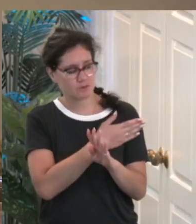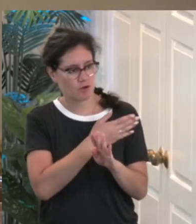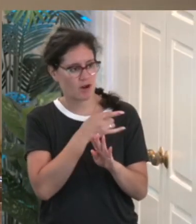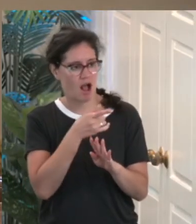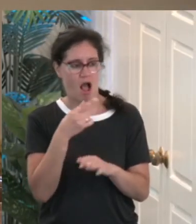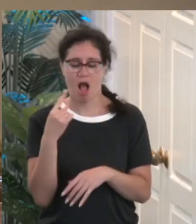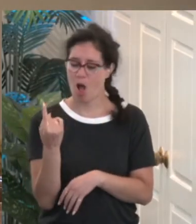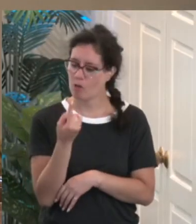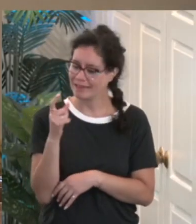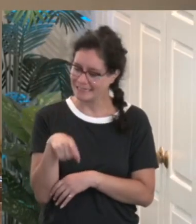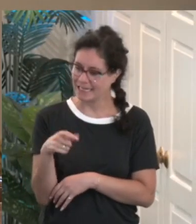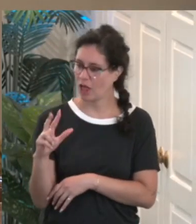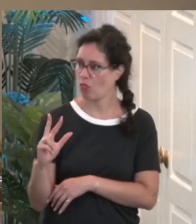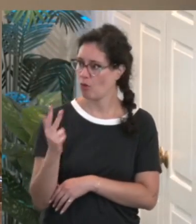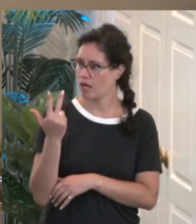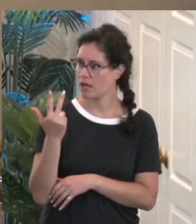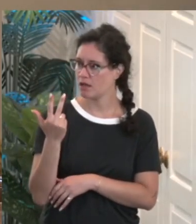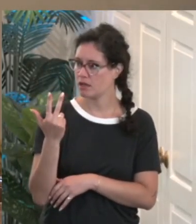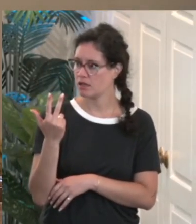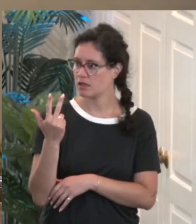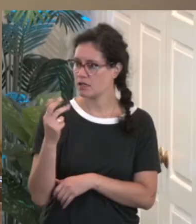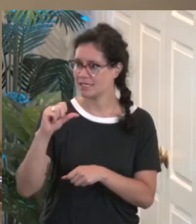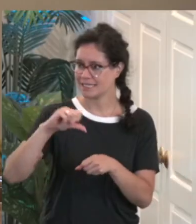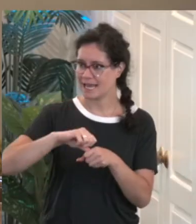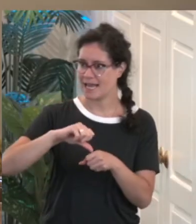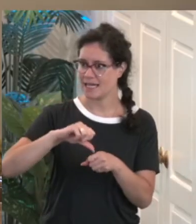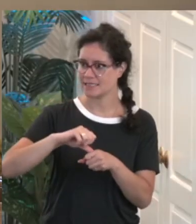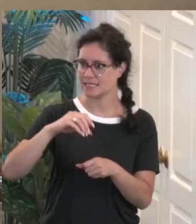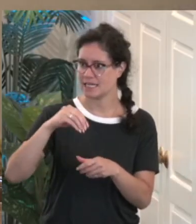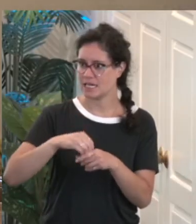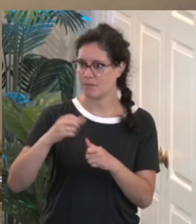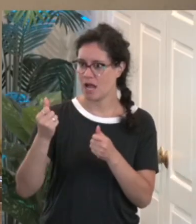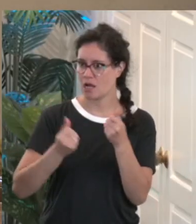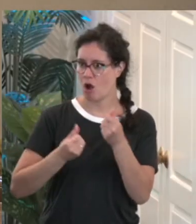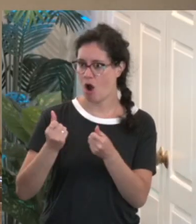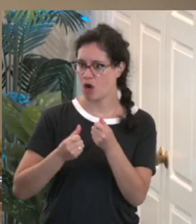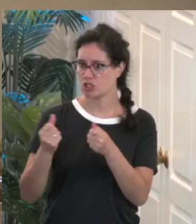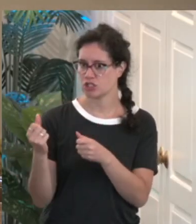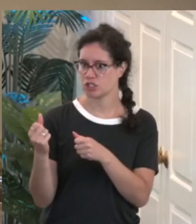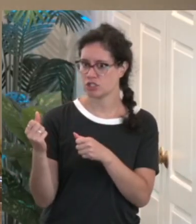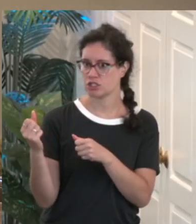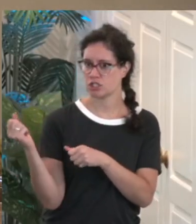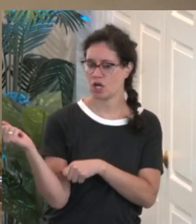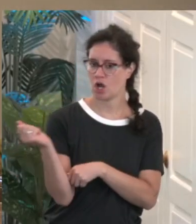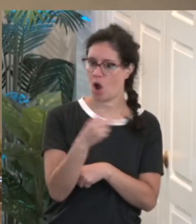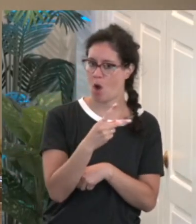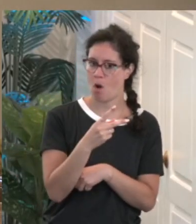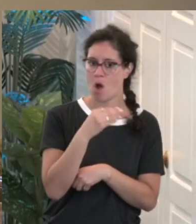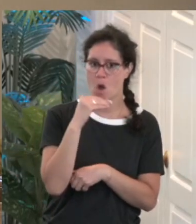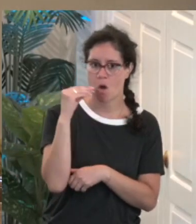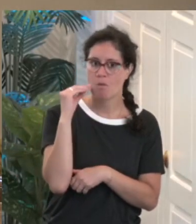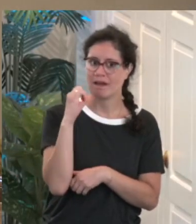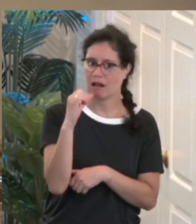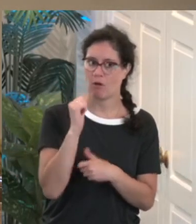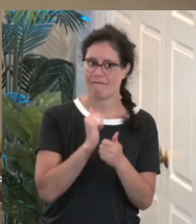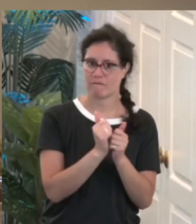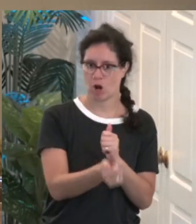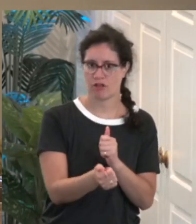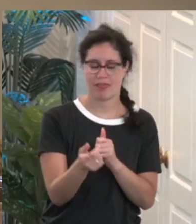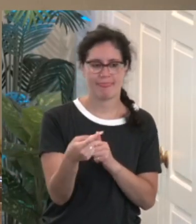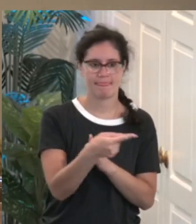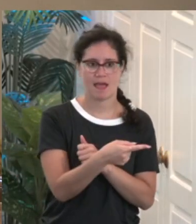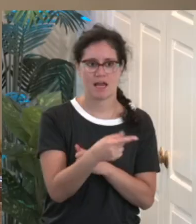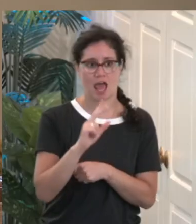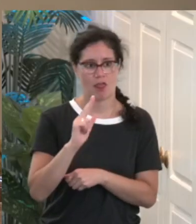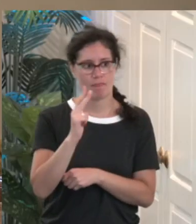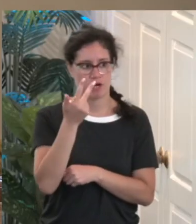is $3 to put gas in my car so I can go home. I ain't going no further than that, just